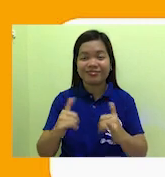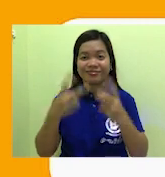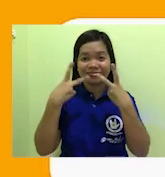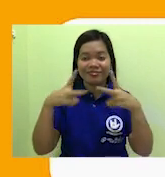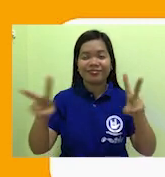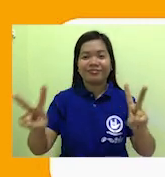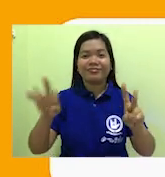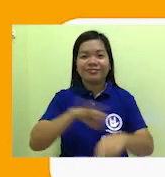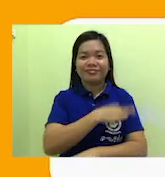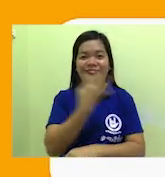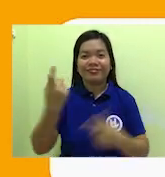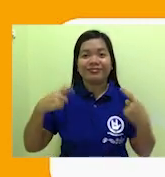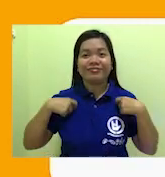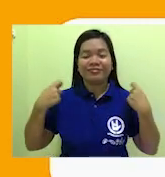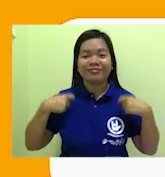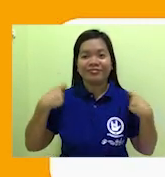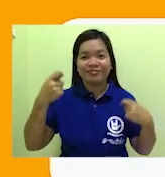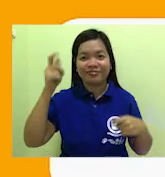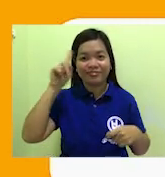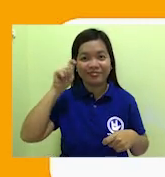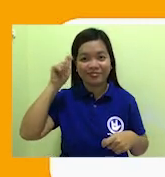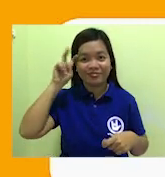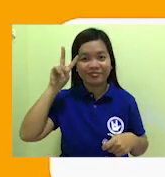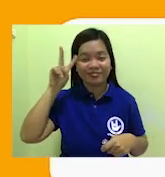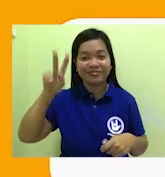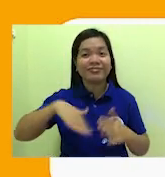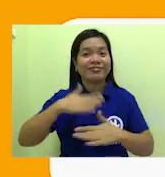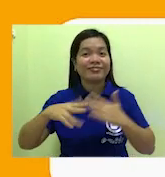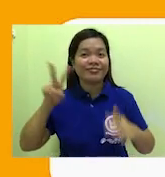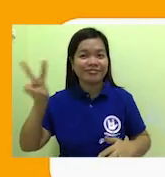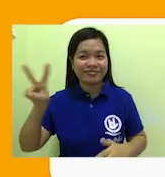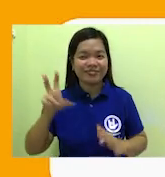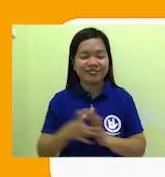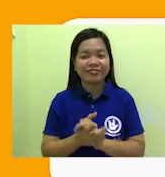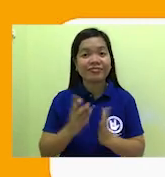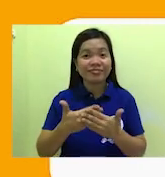You are still watching Fernandino Teens TV Season 2.